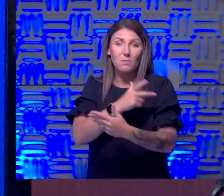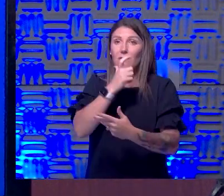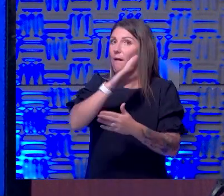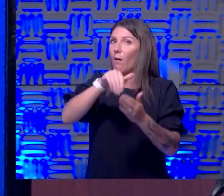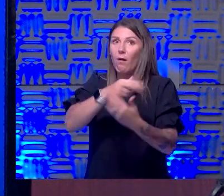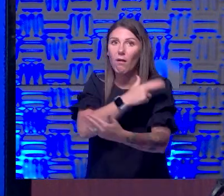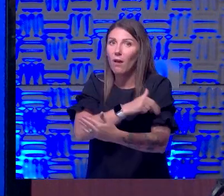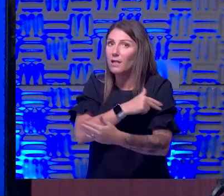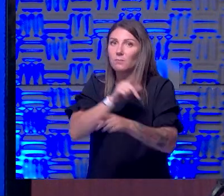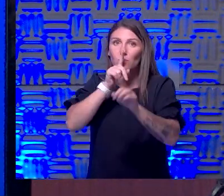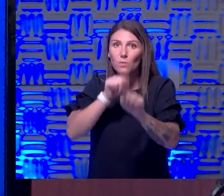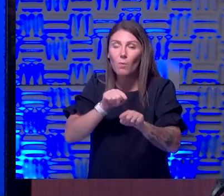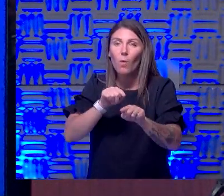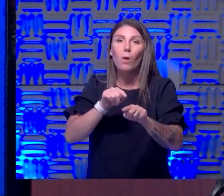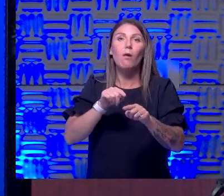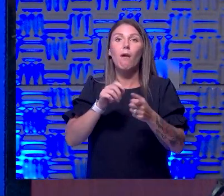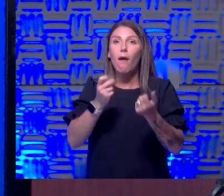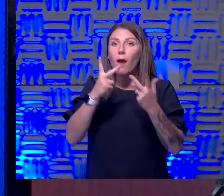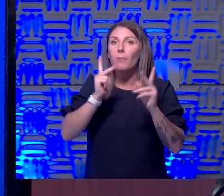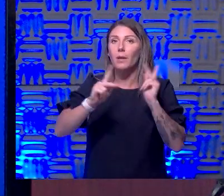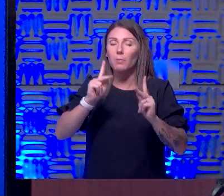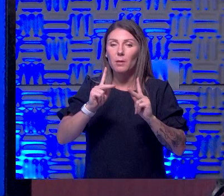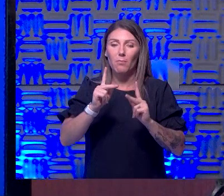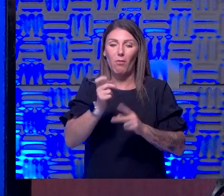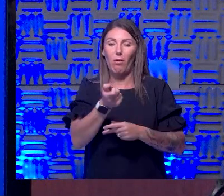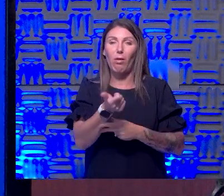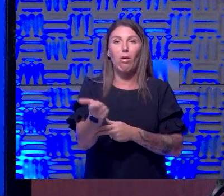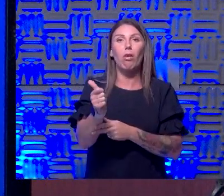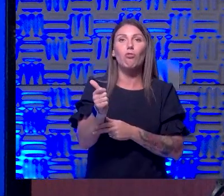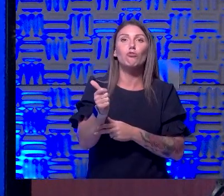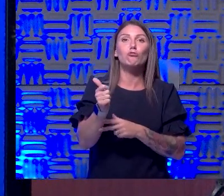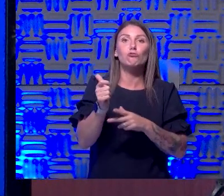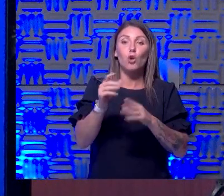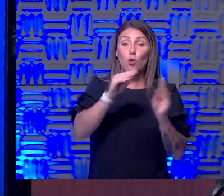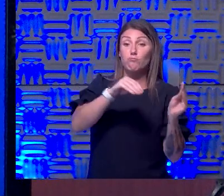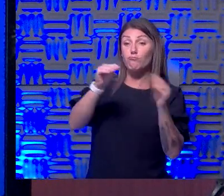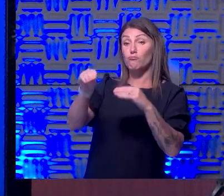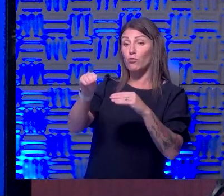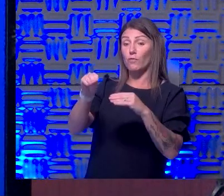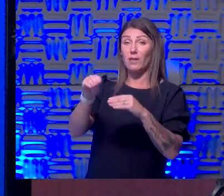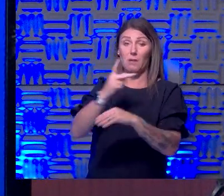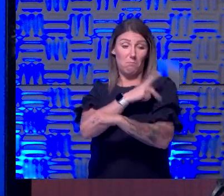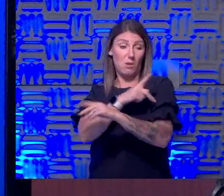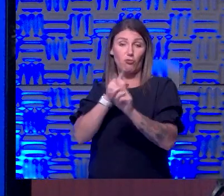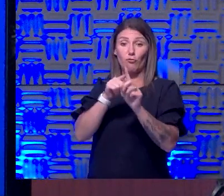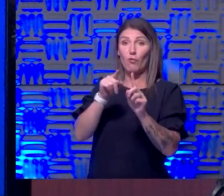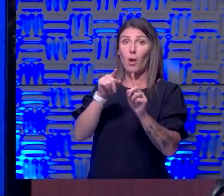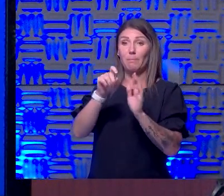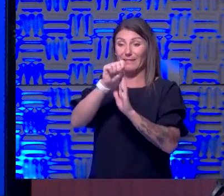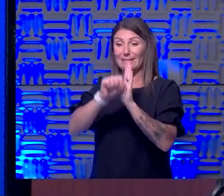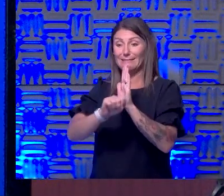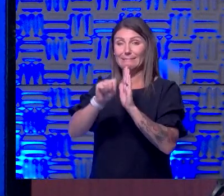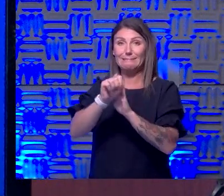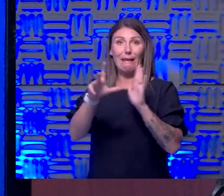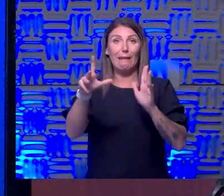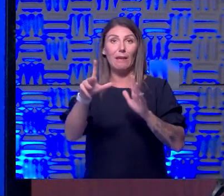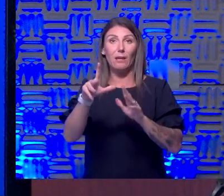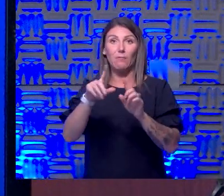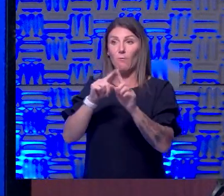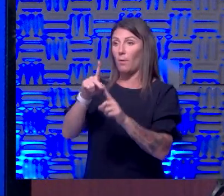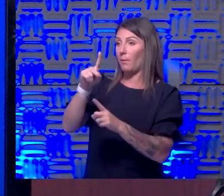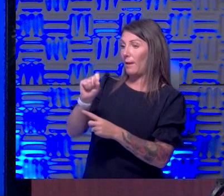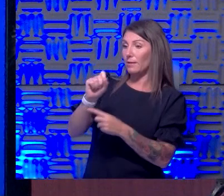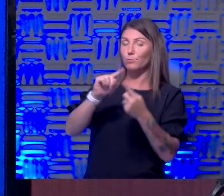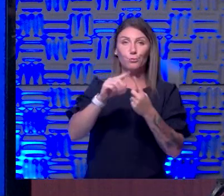reporting. Some of our hospital systems move patients with COVID across the state line to other hospitals after they've been hospitalized. So